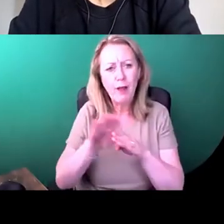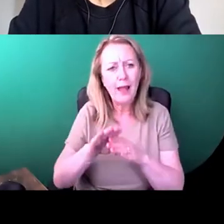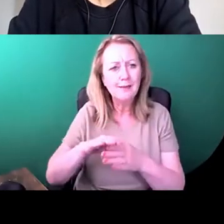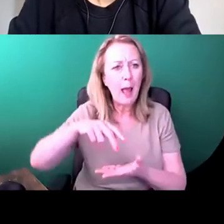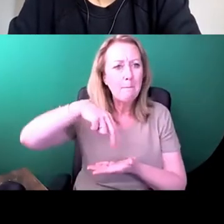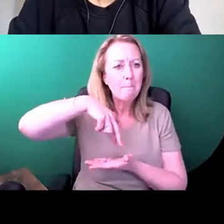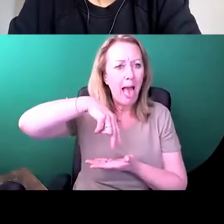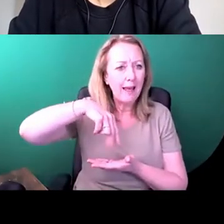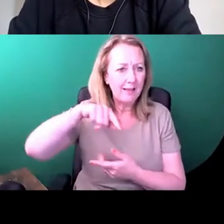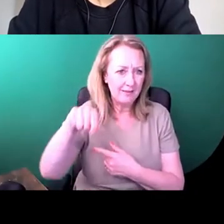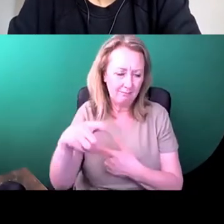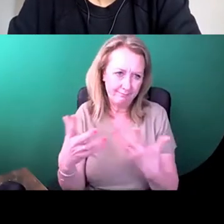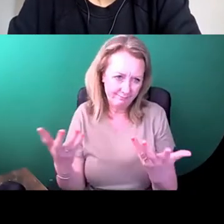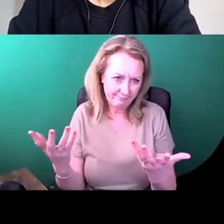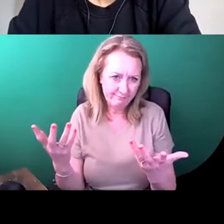given it away. So,